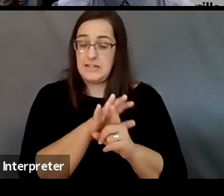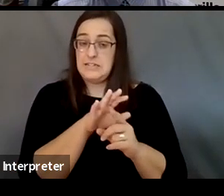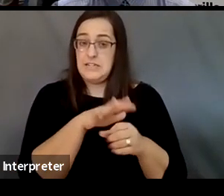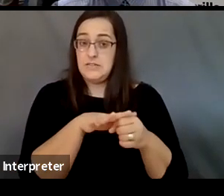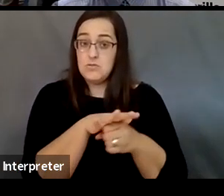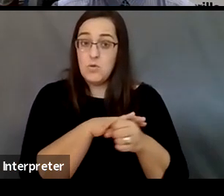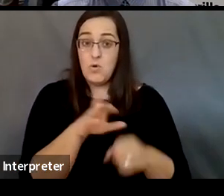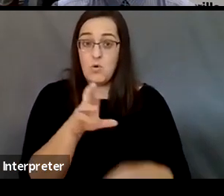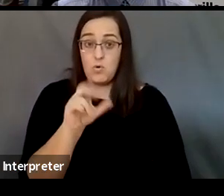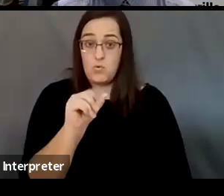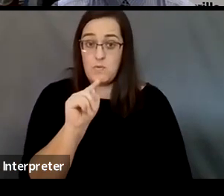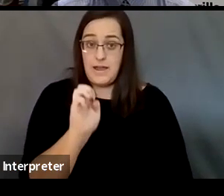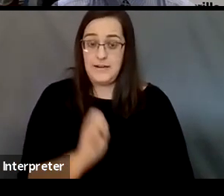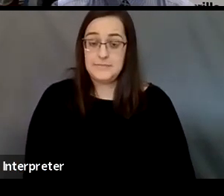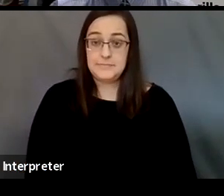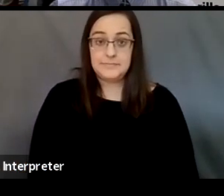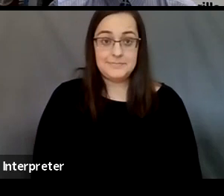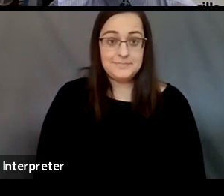rate